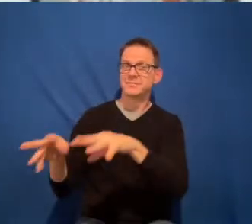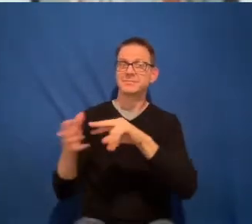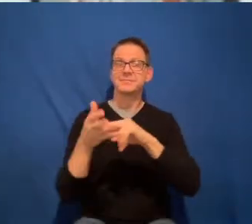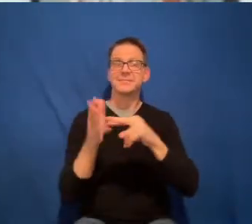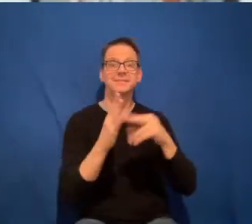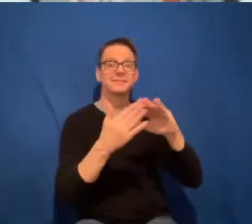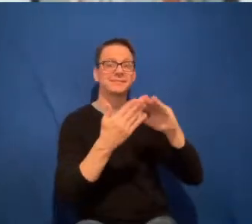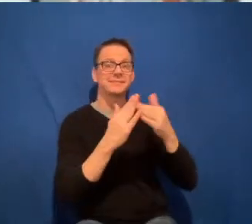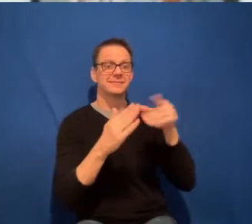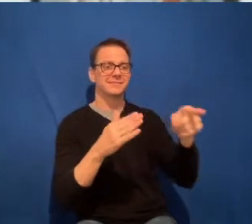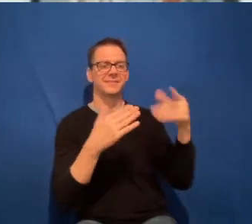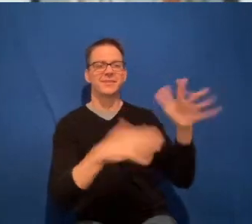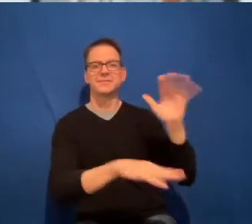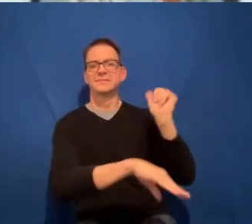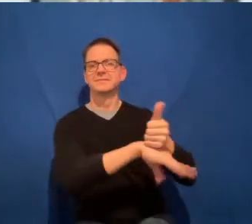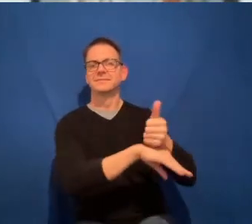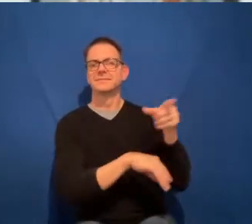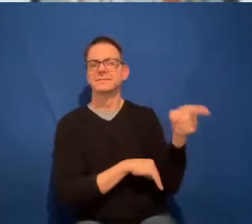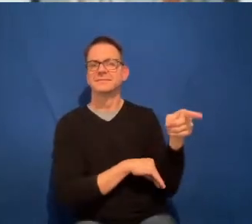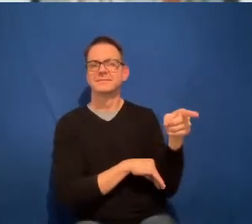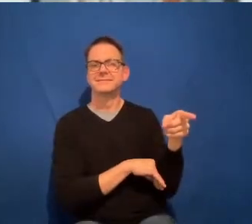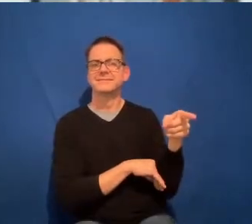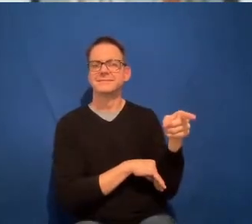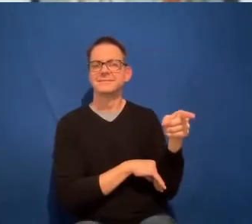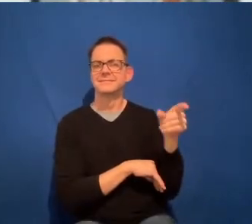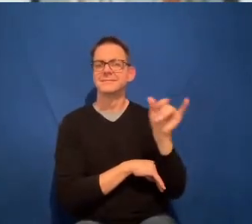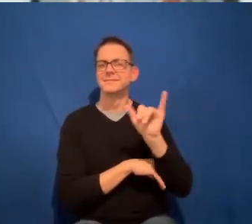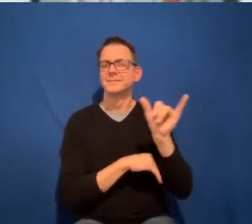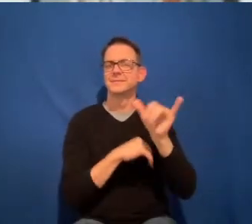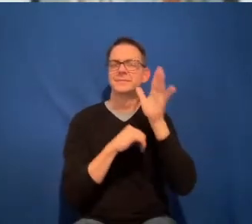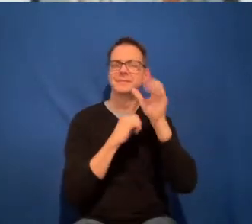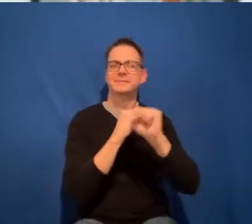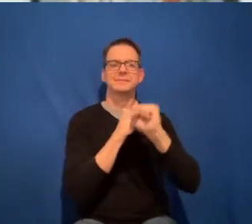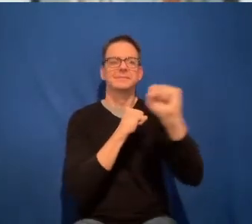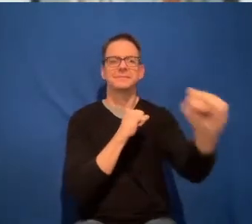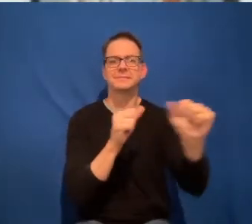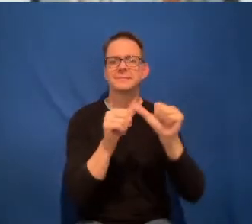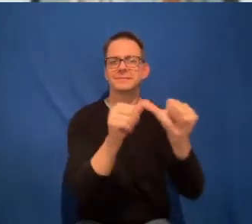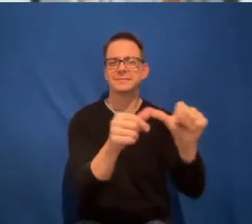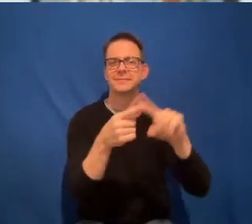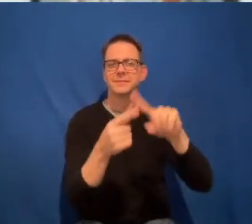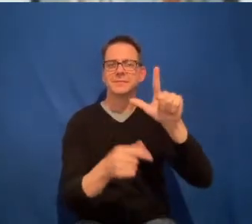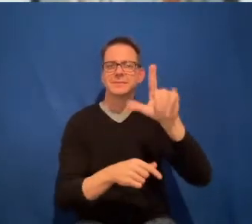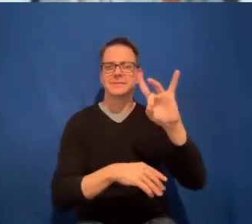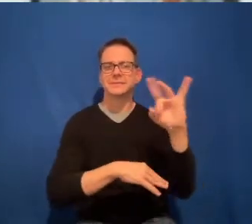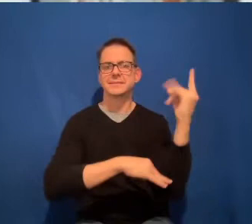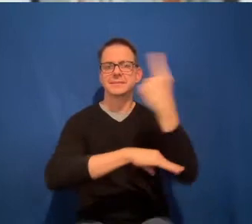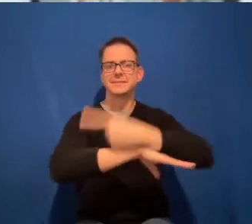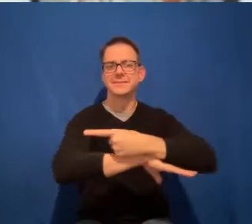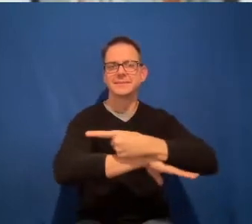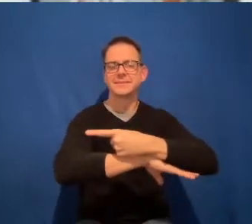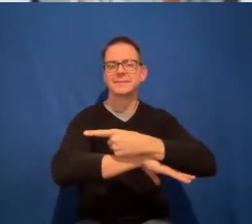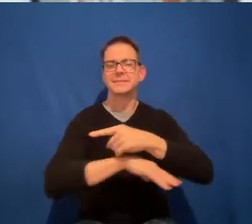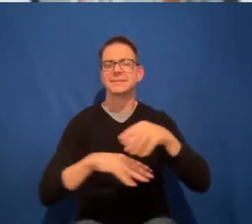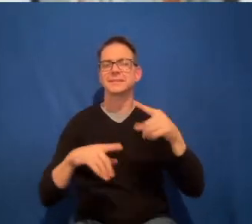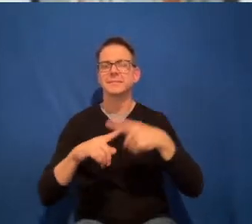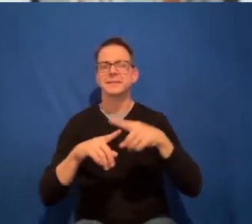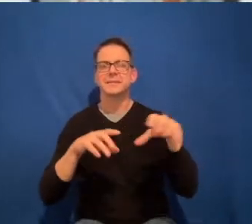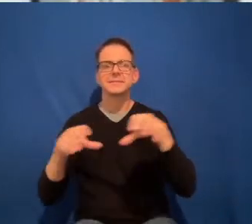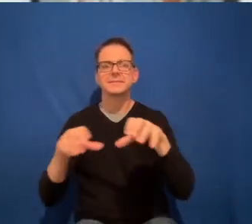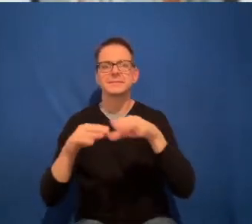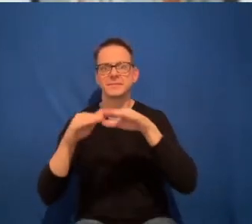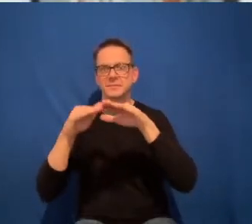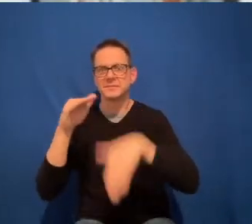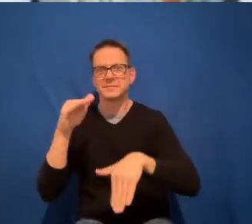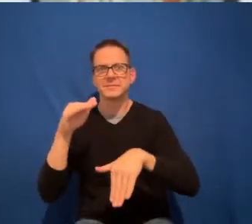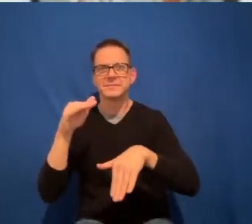And Calgary's extended theirs to 28 days. I think of active cases below 100, but I'm hoping they'll extend that as